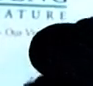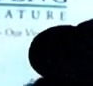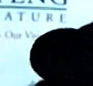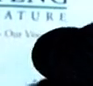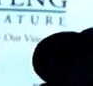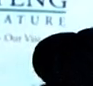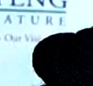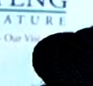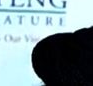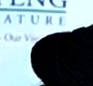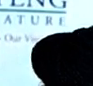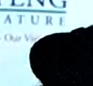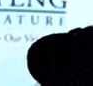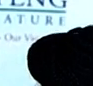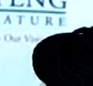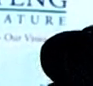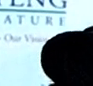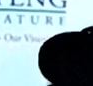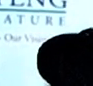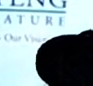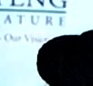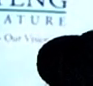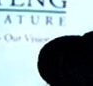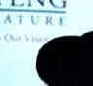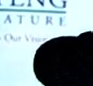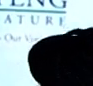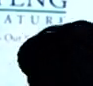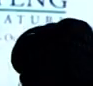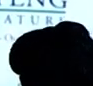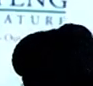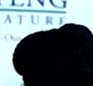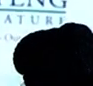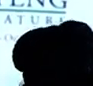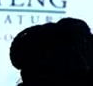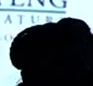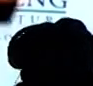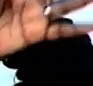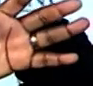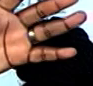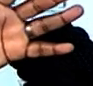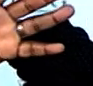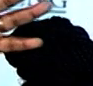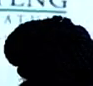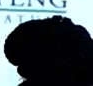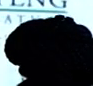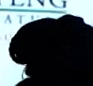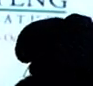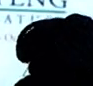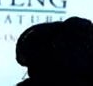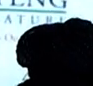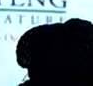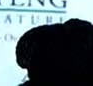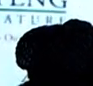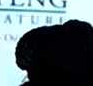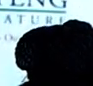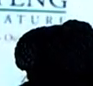of Gauteng. The achievement gap between a school in a middle-class suburb and a school in